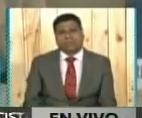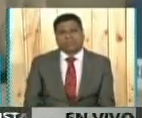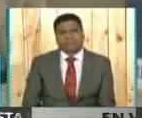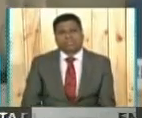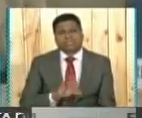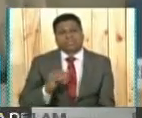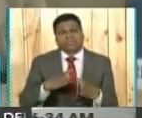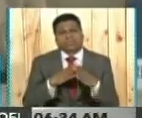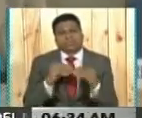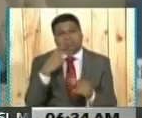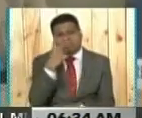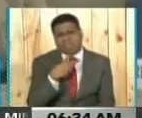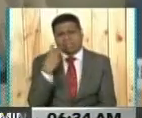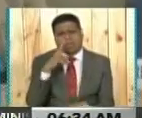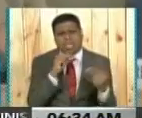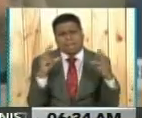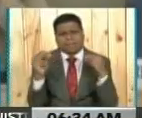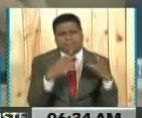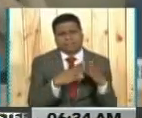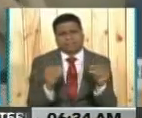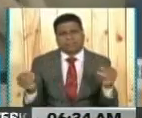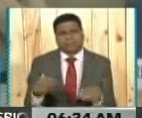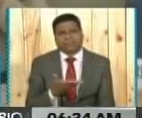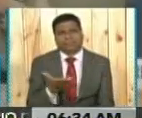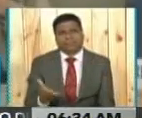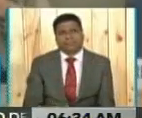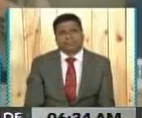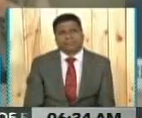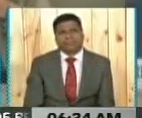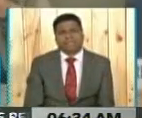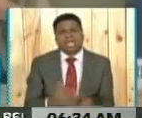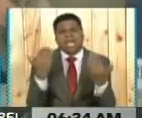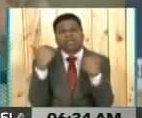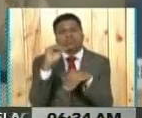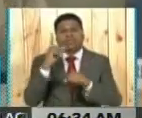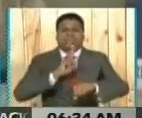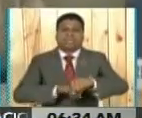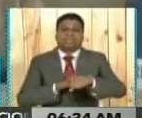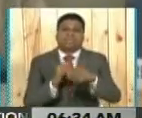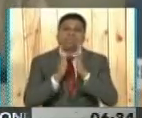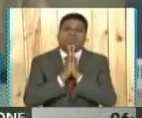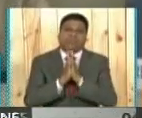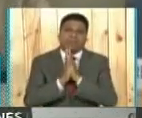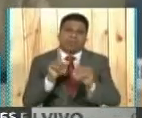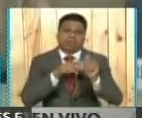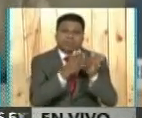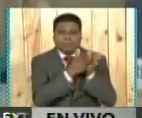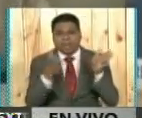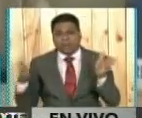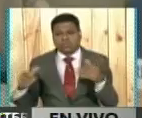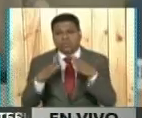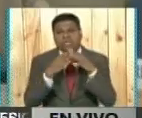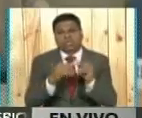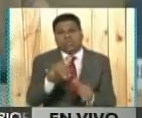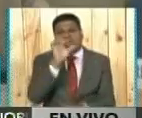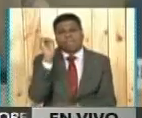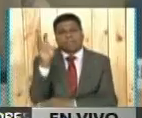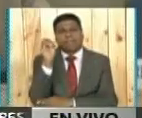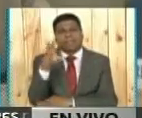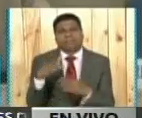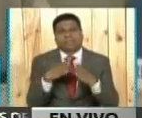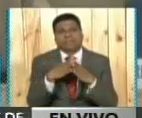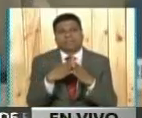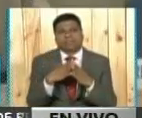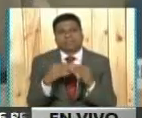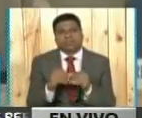that you will be able to remain within the time limit. We will now continue with our interactive dialogue. I give